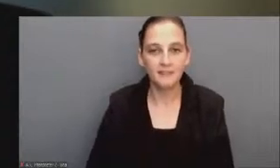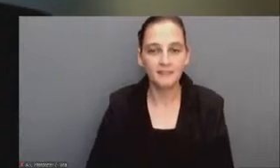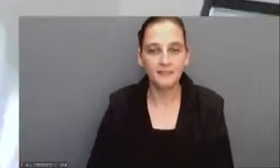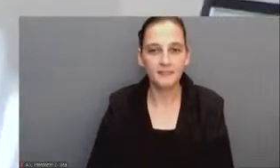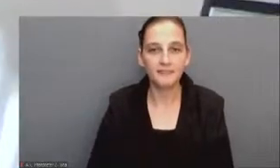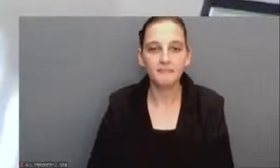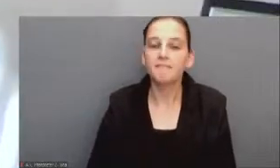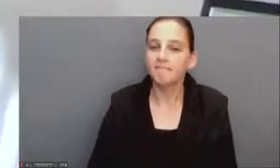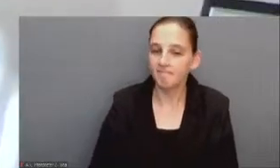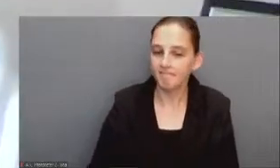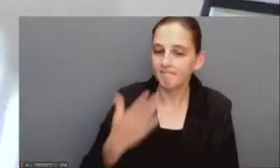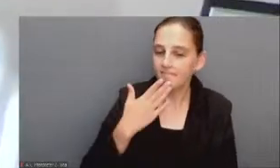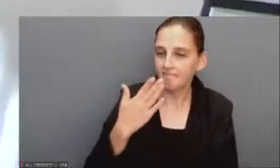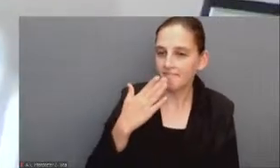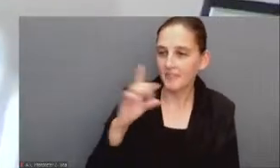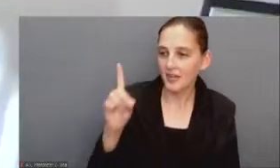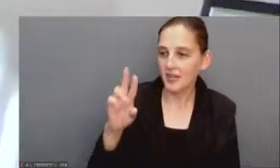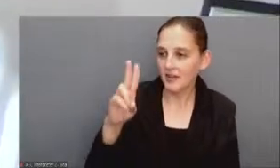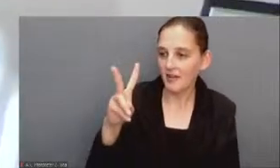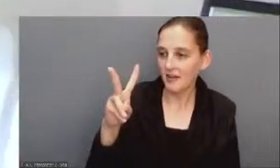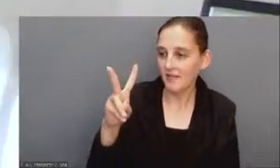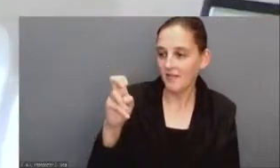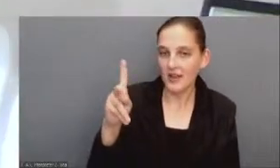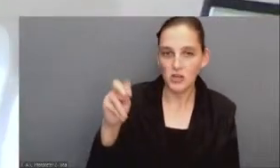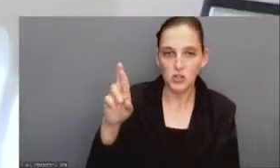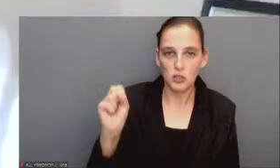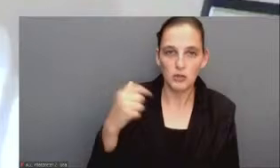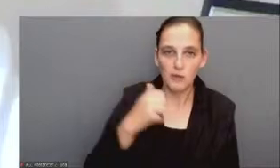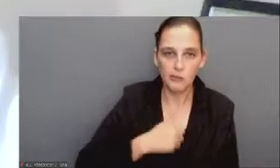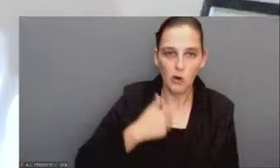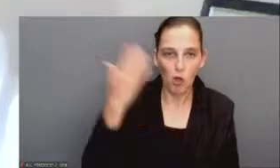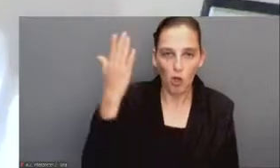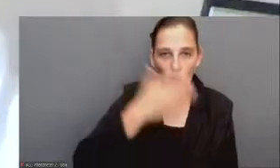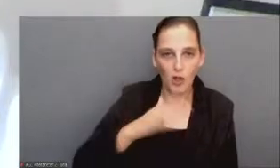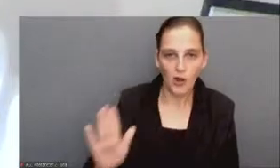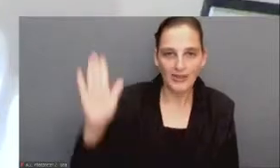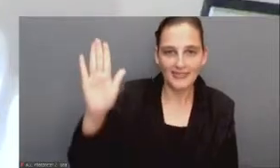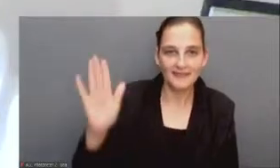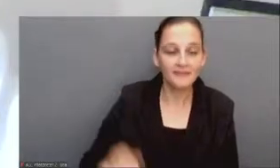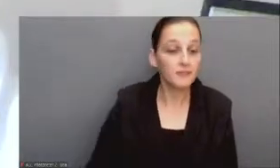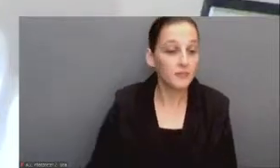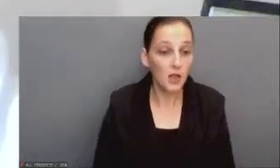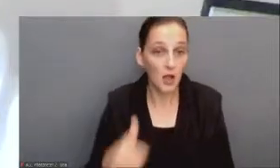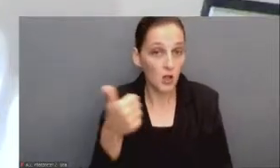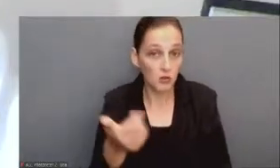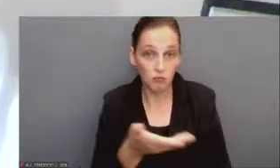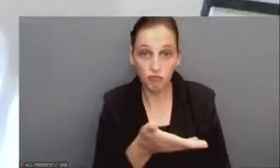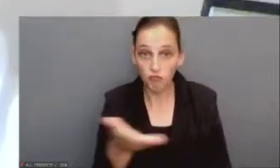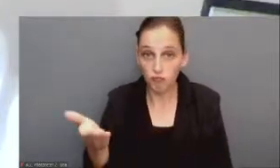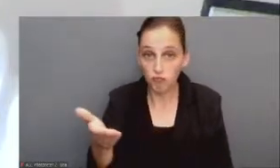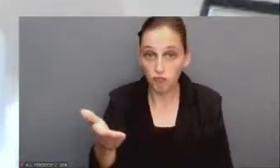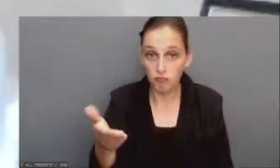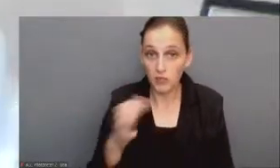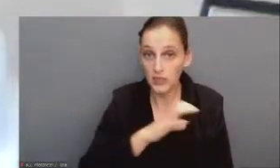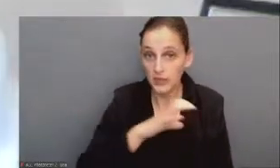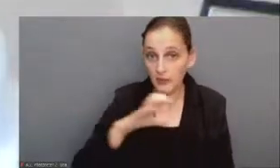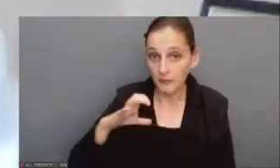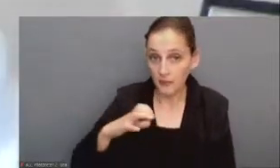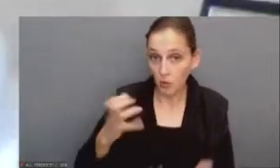Thank you so much, Dr. Venters. I apologize for not seeing your hand there. Any other subcommittee members?